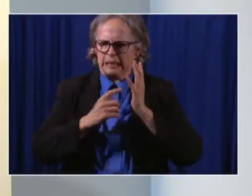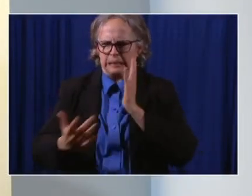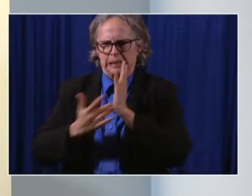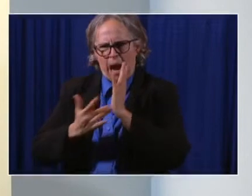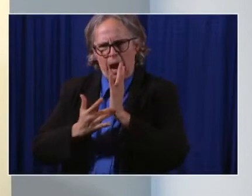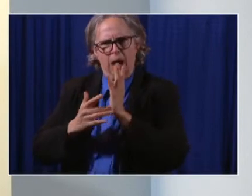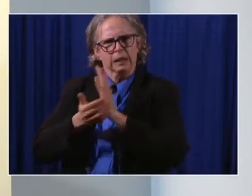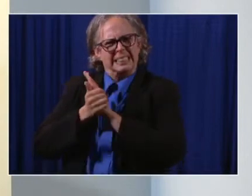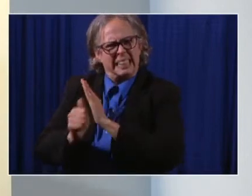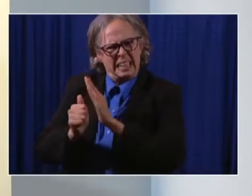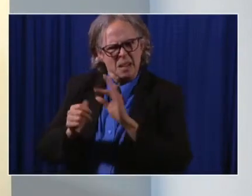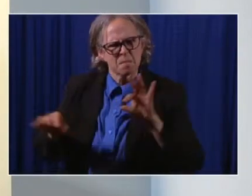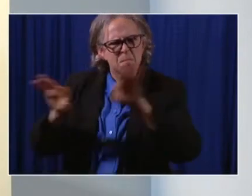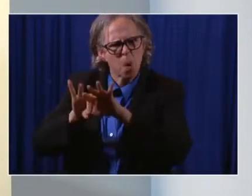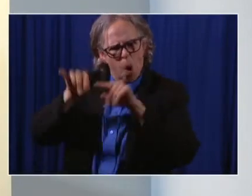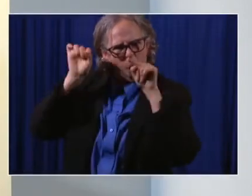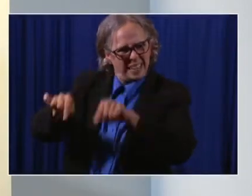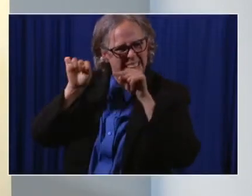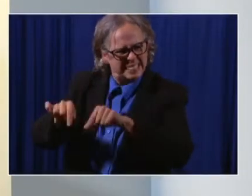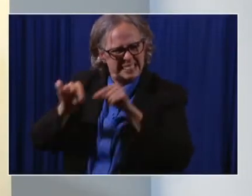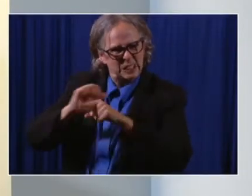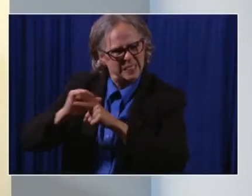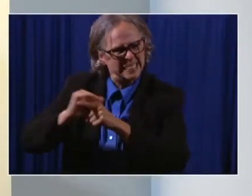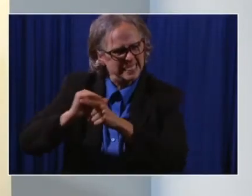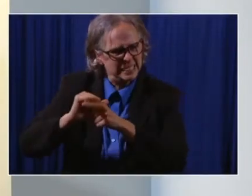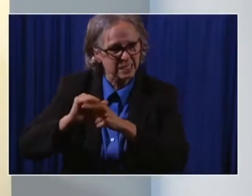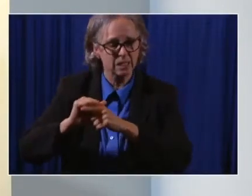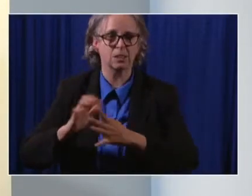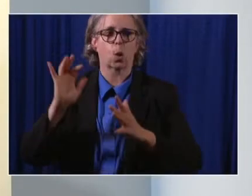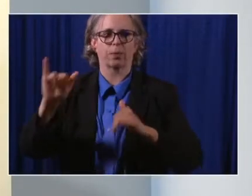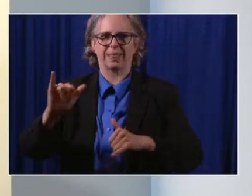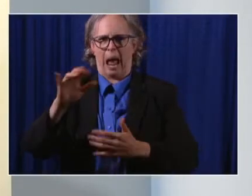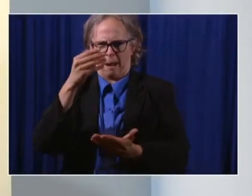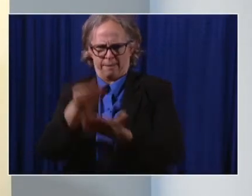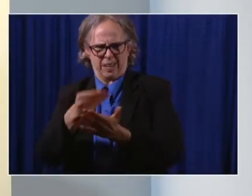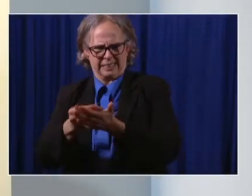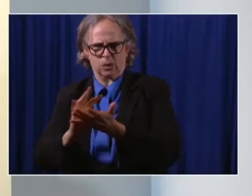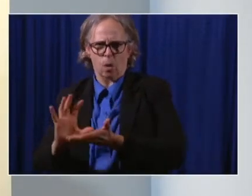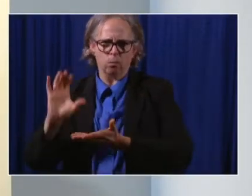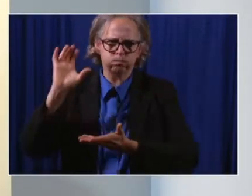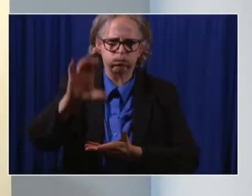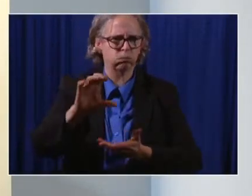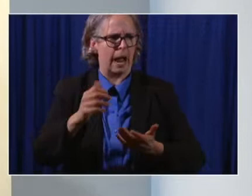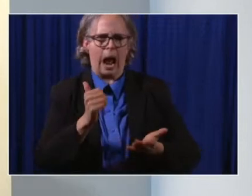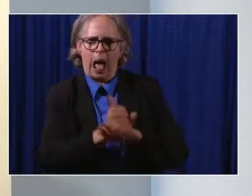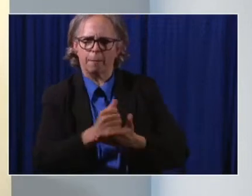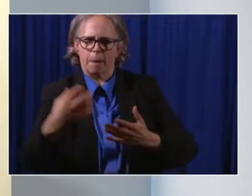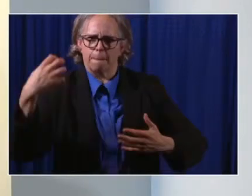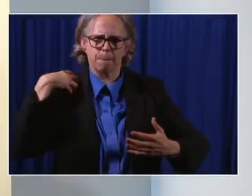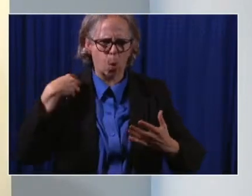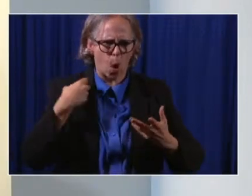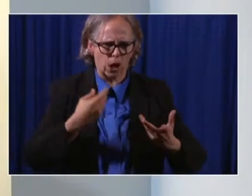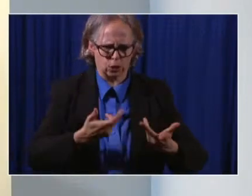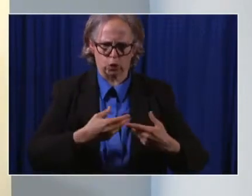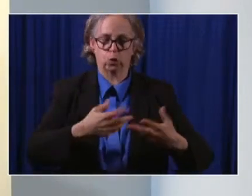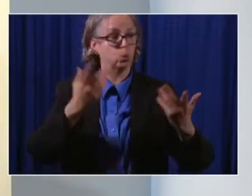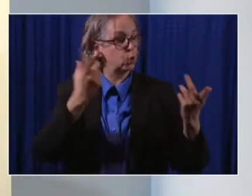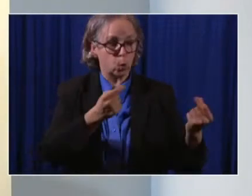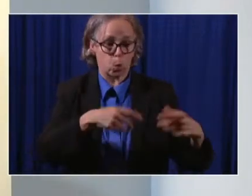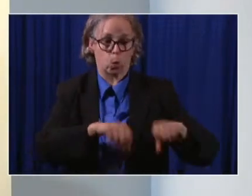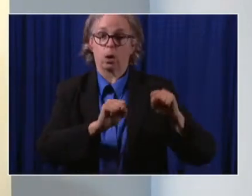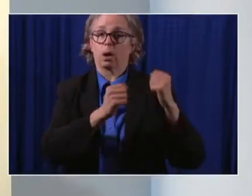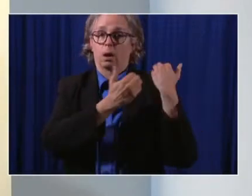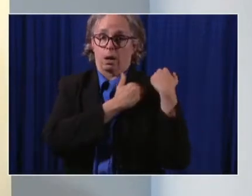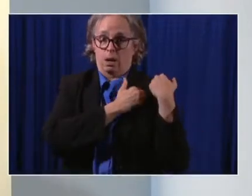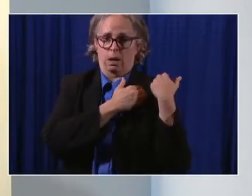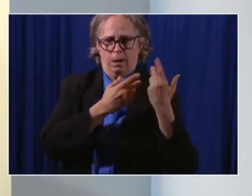upgrading the skills of their employees. And so please take advantage of this program. It helps create a situation in Ohio where employers